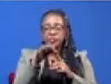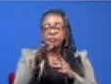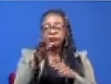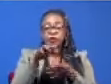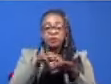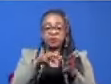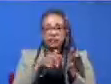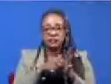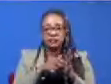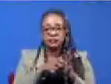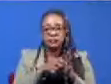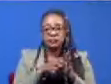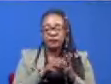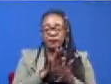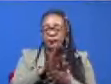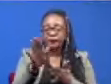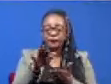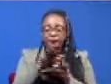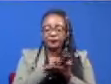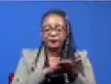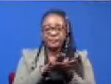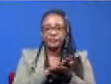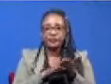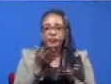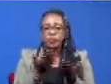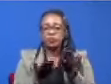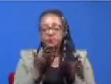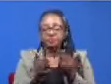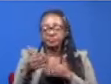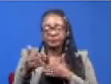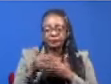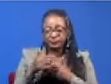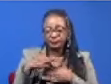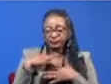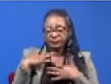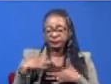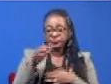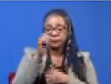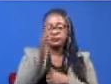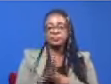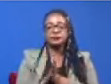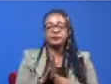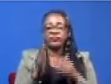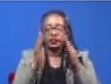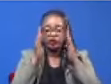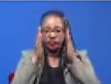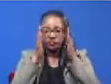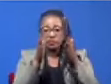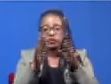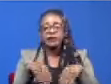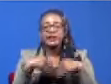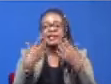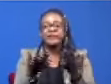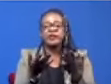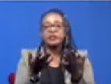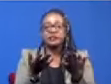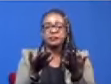flagship projects and those areas that are closer to the hearts of Kenyans and focus on